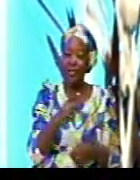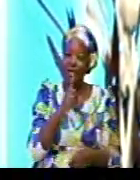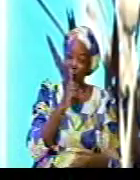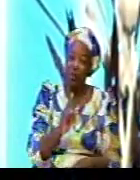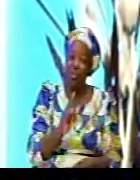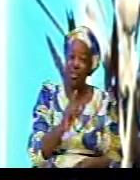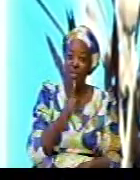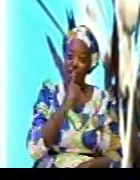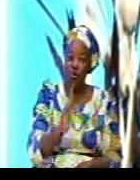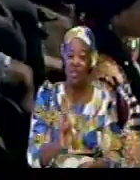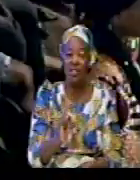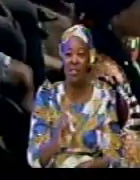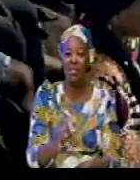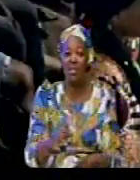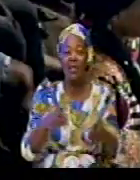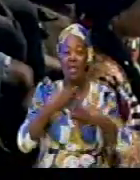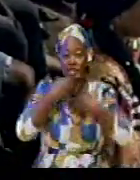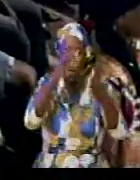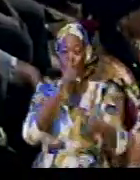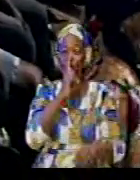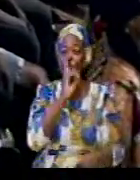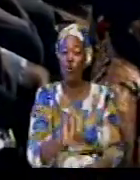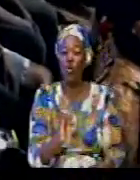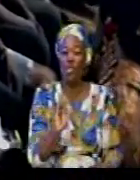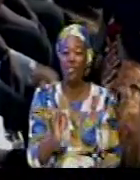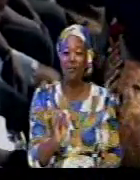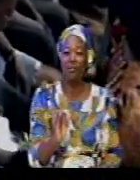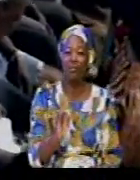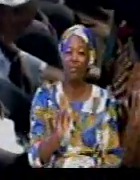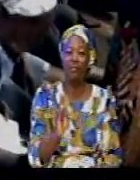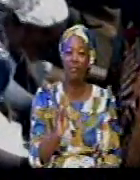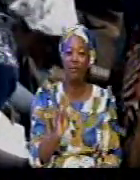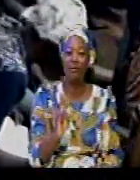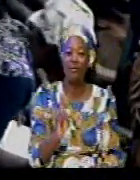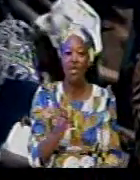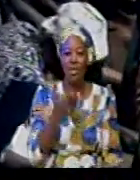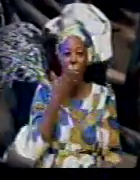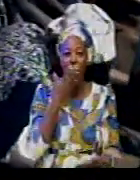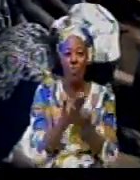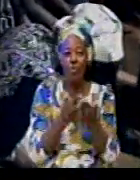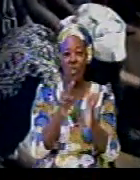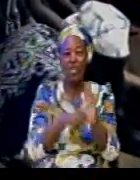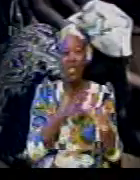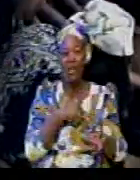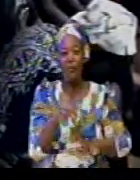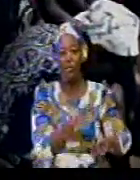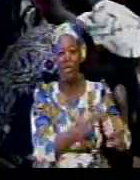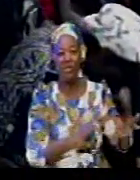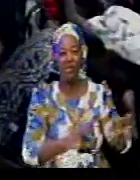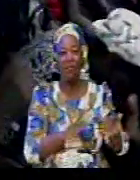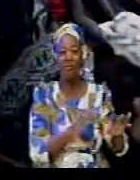not want. And then he says, surely, surely, somebody shall surely.